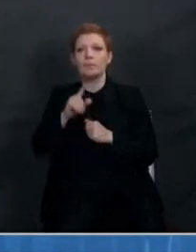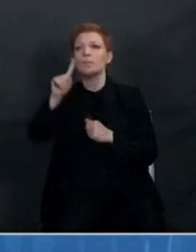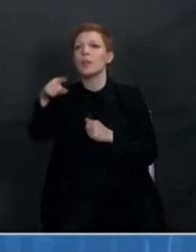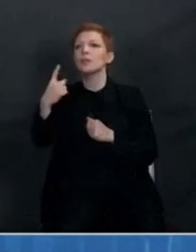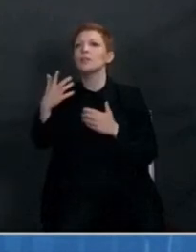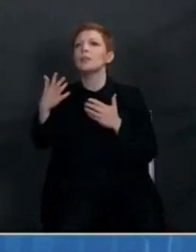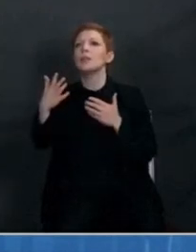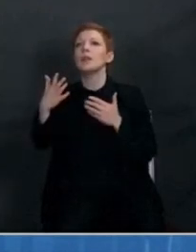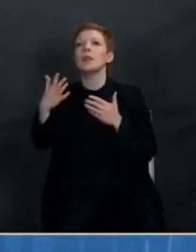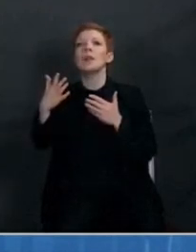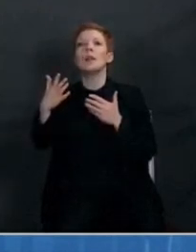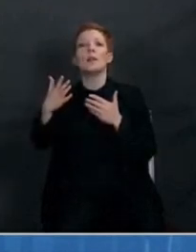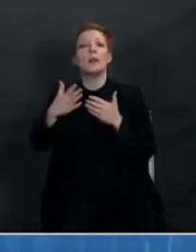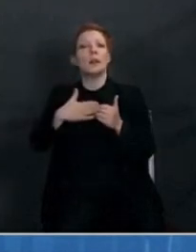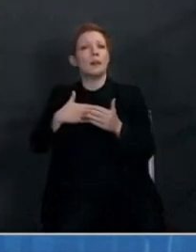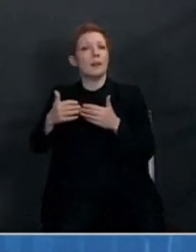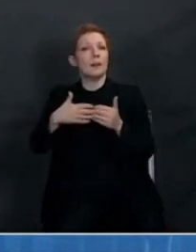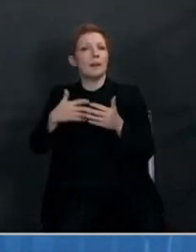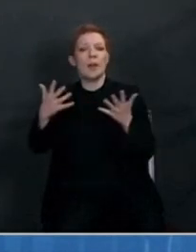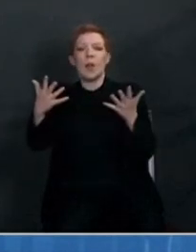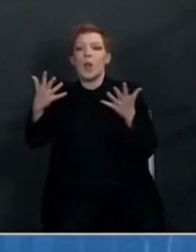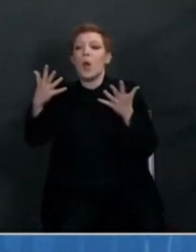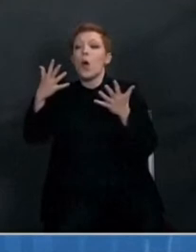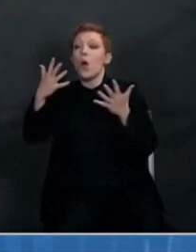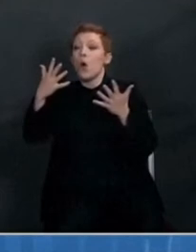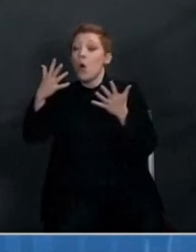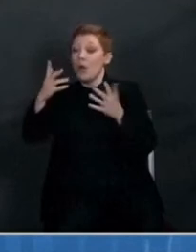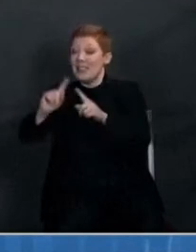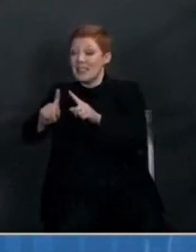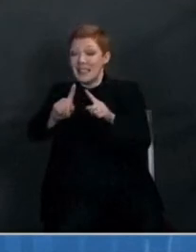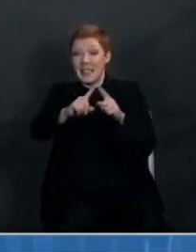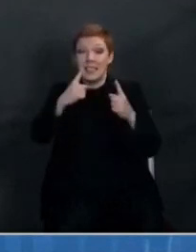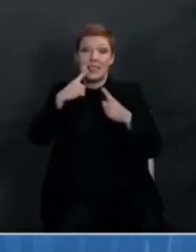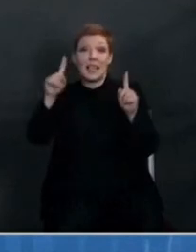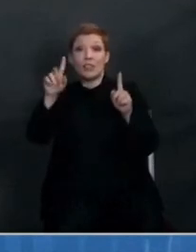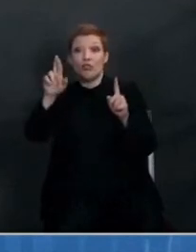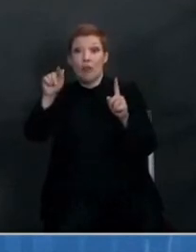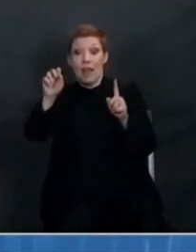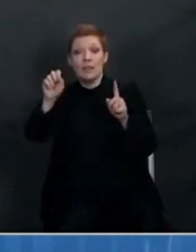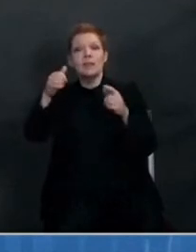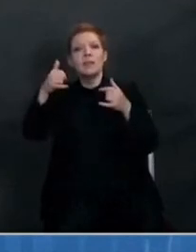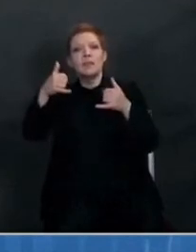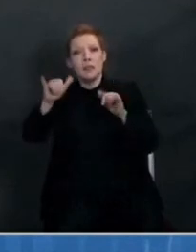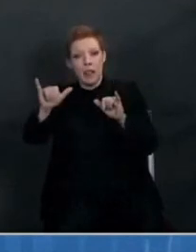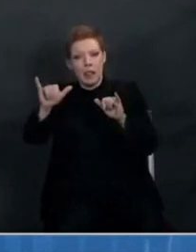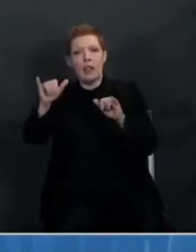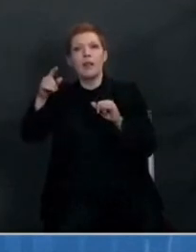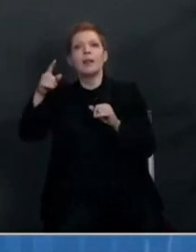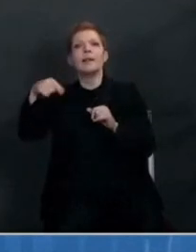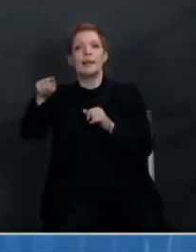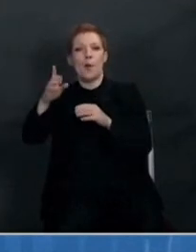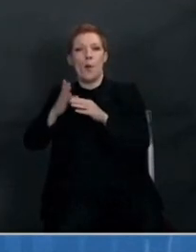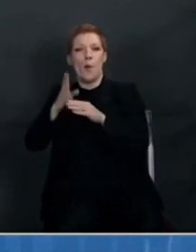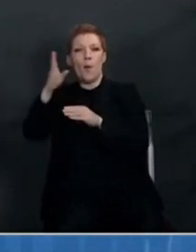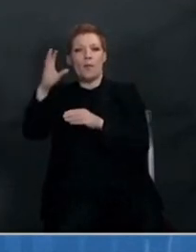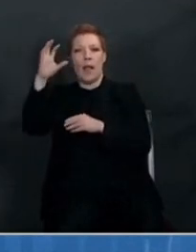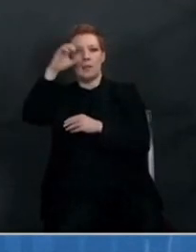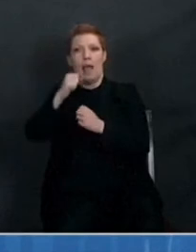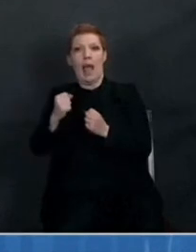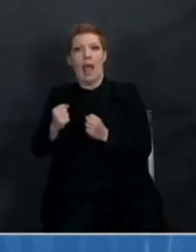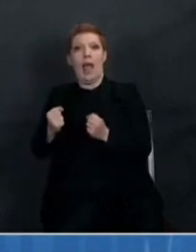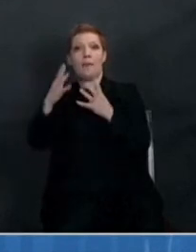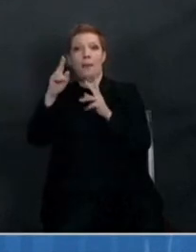regardless of the success rate, there also was an overestimation made as to how many people are in